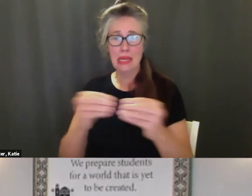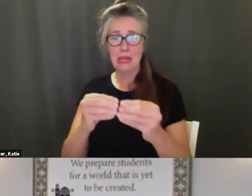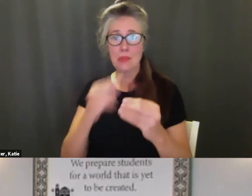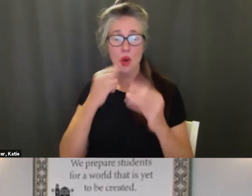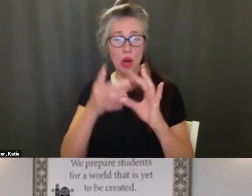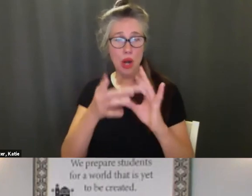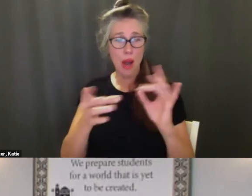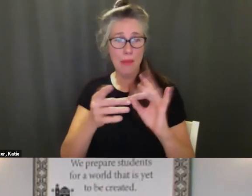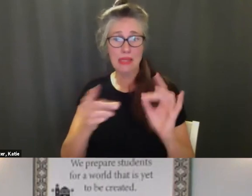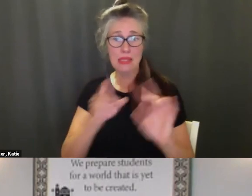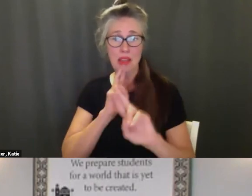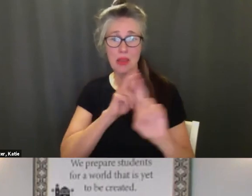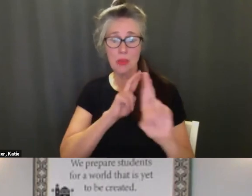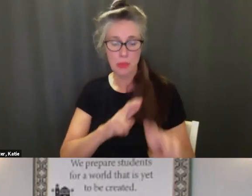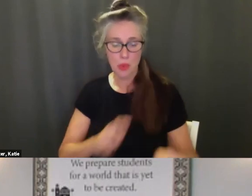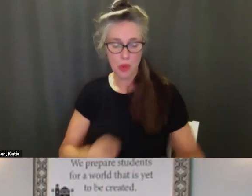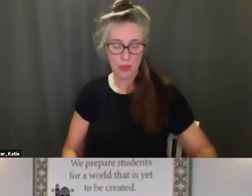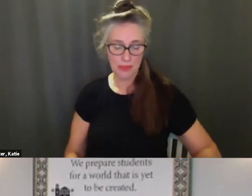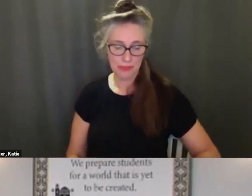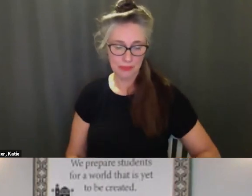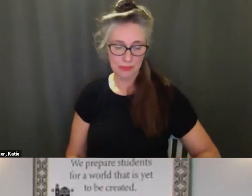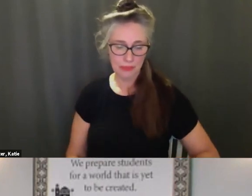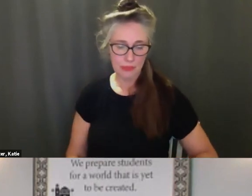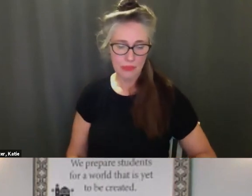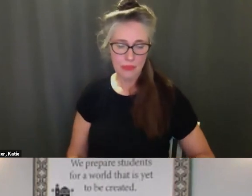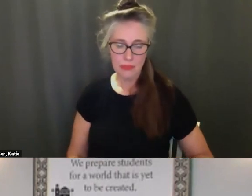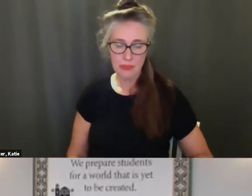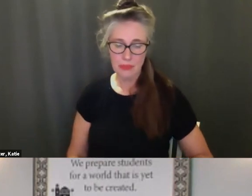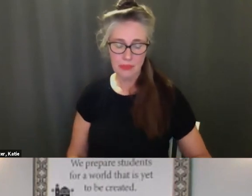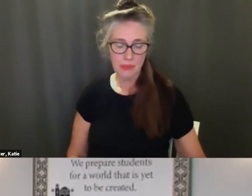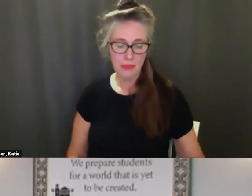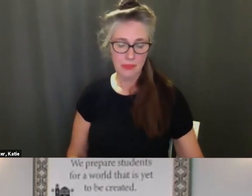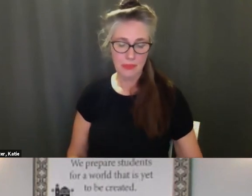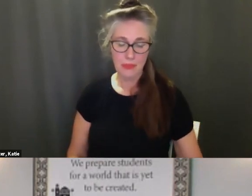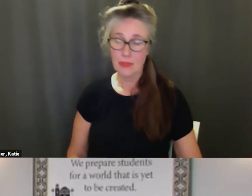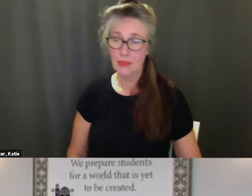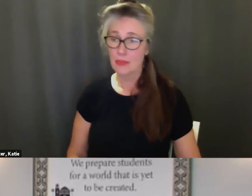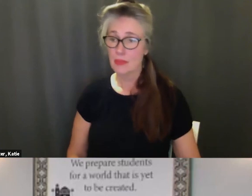this report? Ms. Alvarez, please.